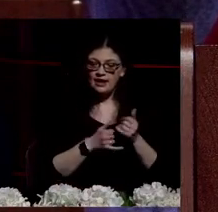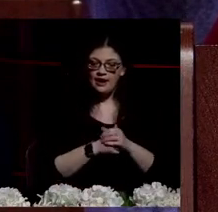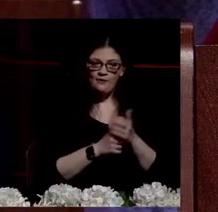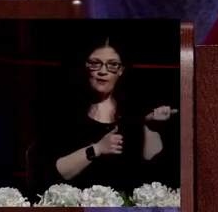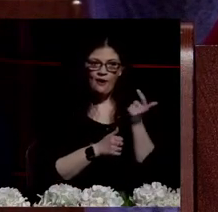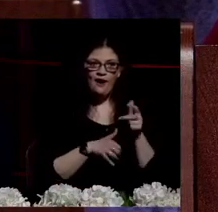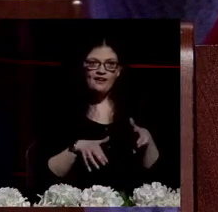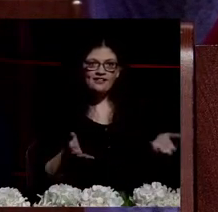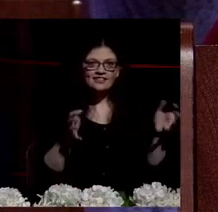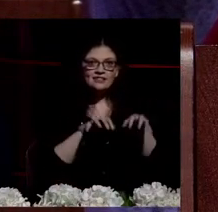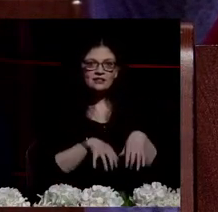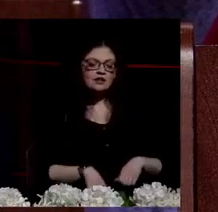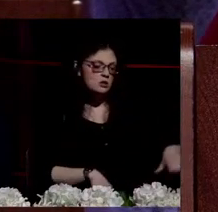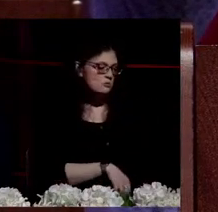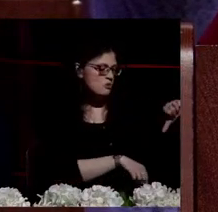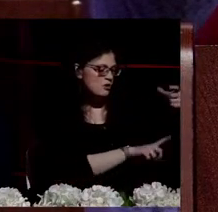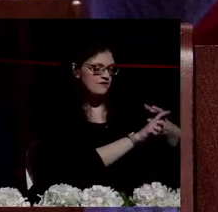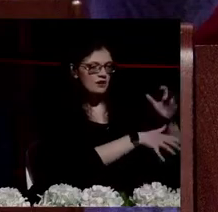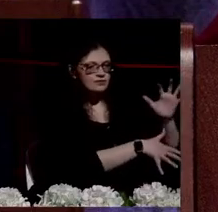bleachers and getting booed by the seniors,